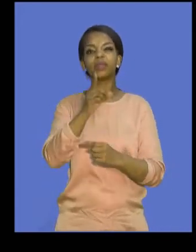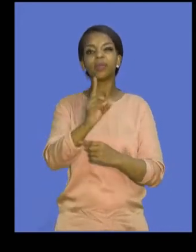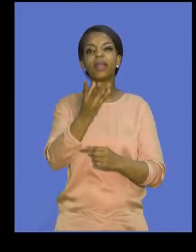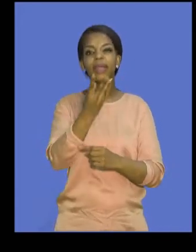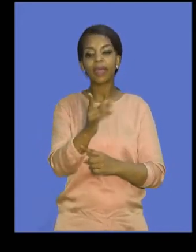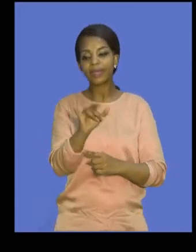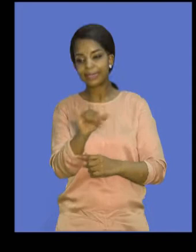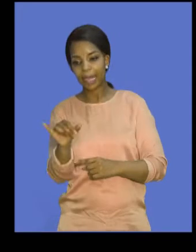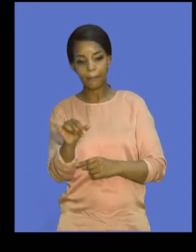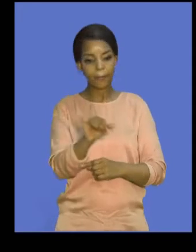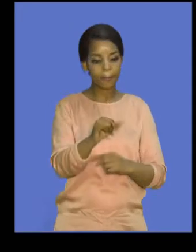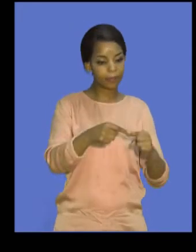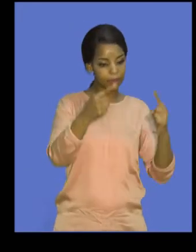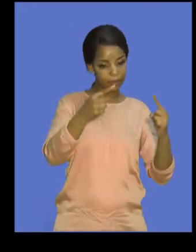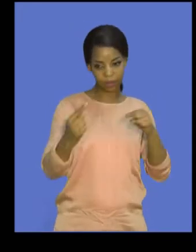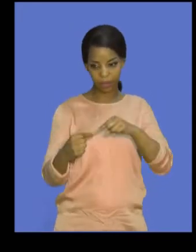term to the next.